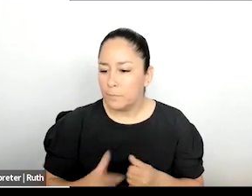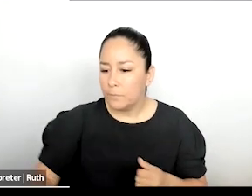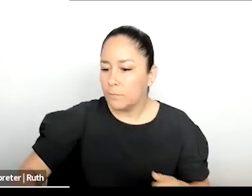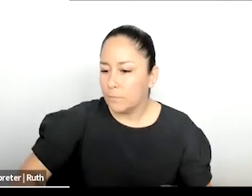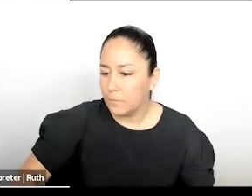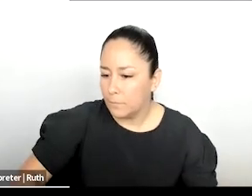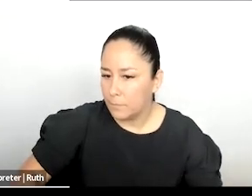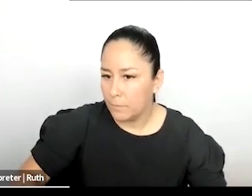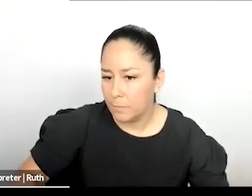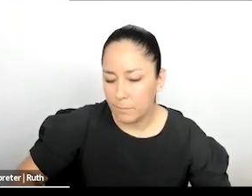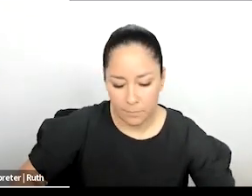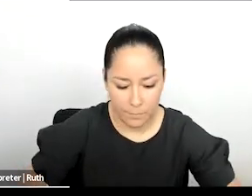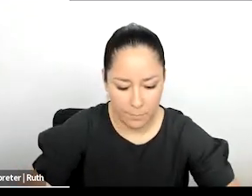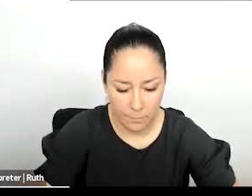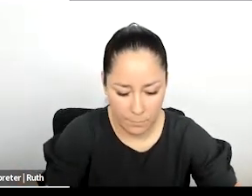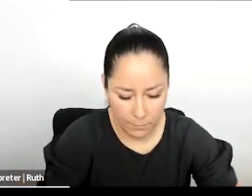Next slide.